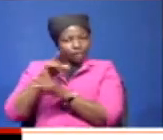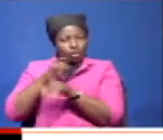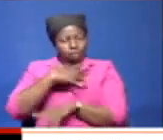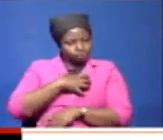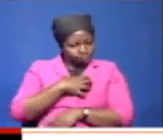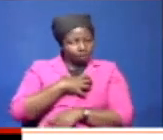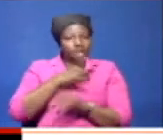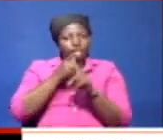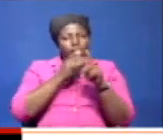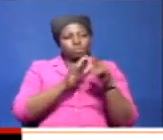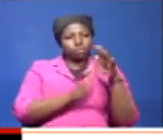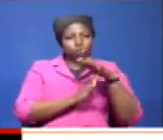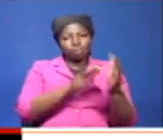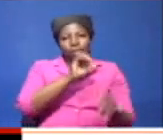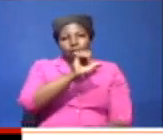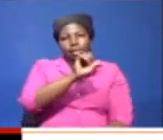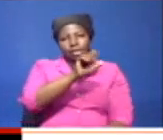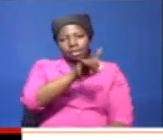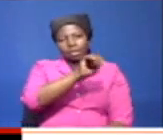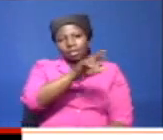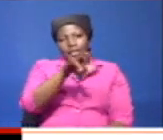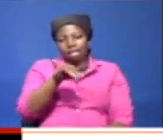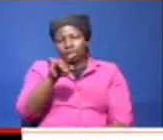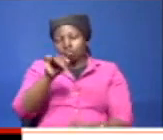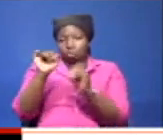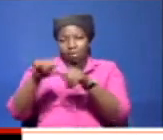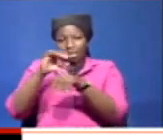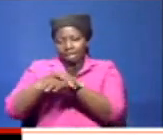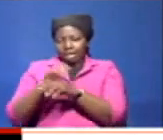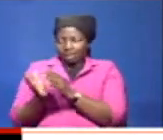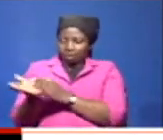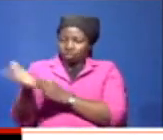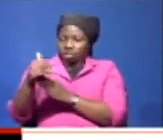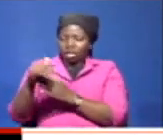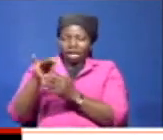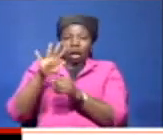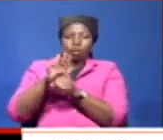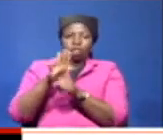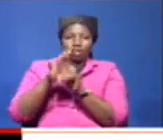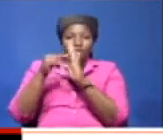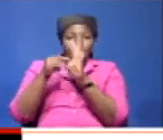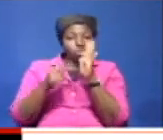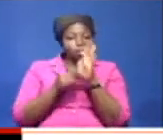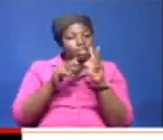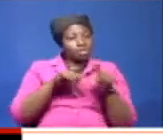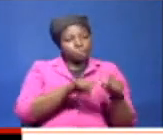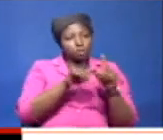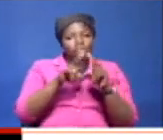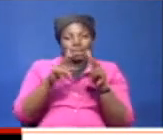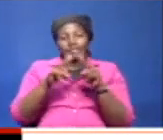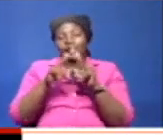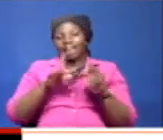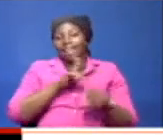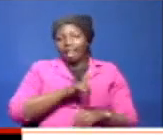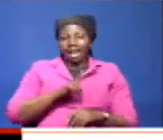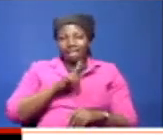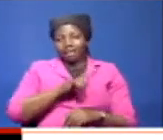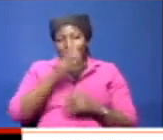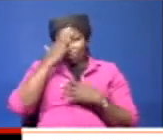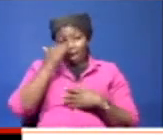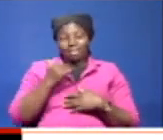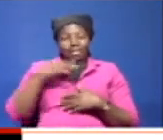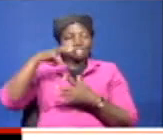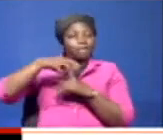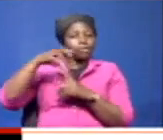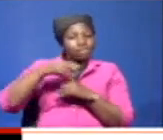Rally rules. You're just trying to collect as many points as you can. They're very lucky that the championship doesn't have very many cars, and